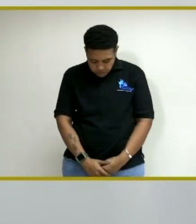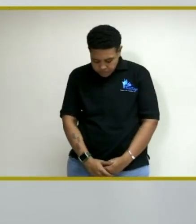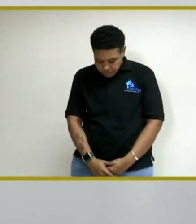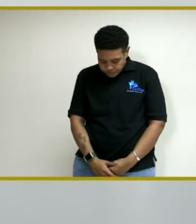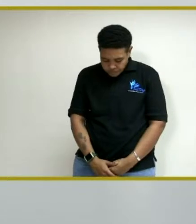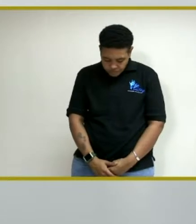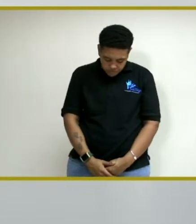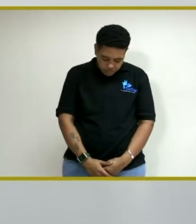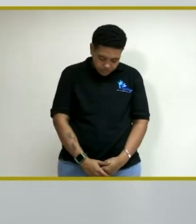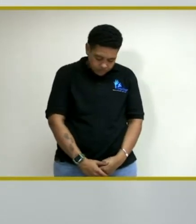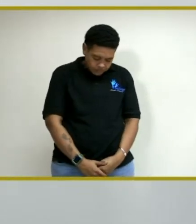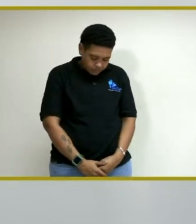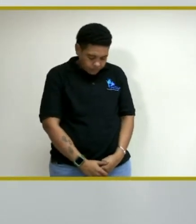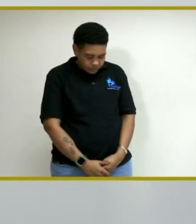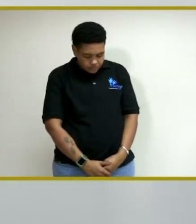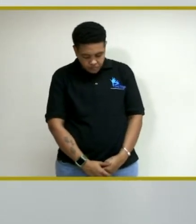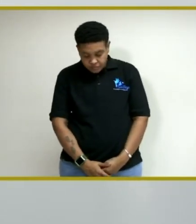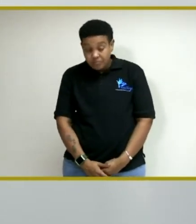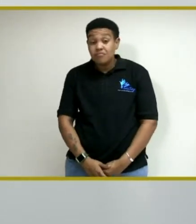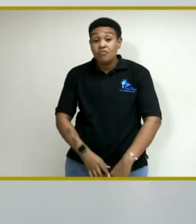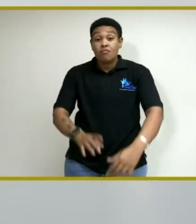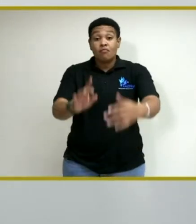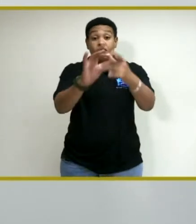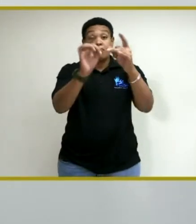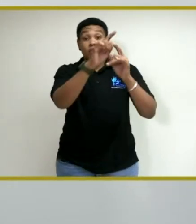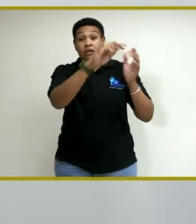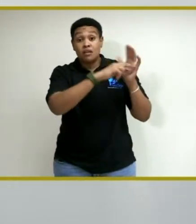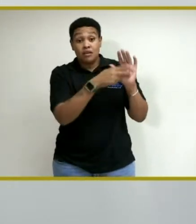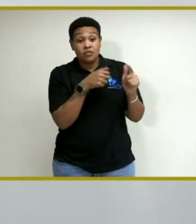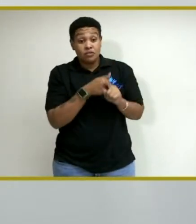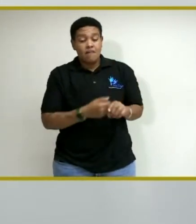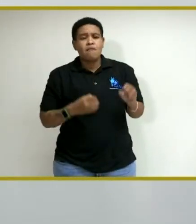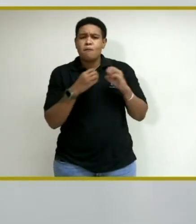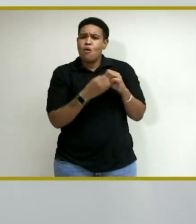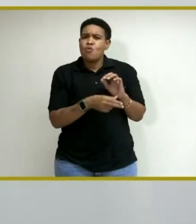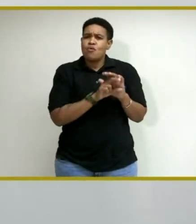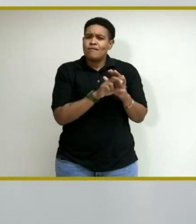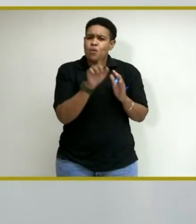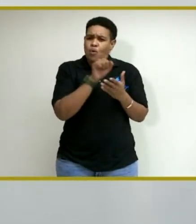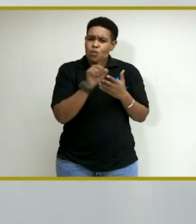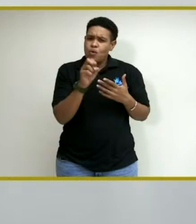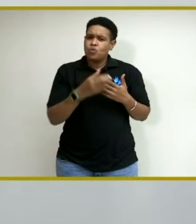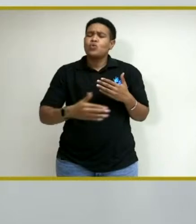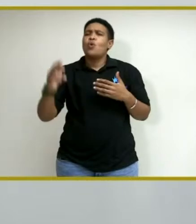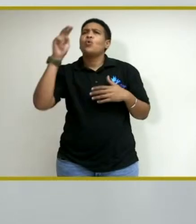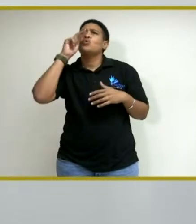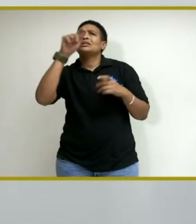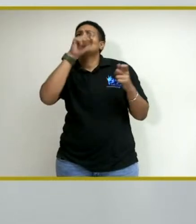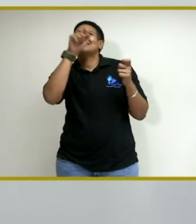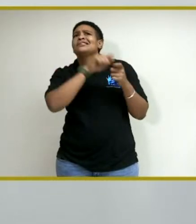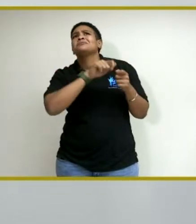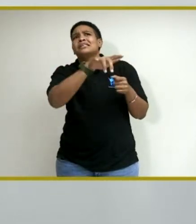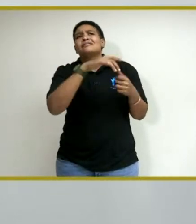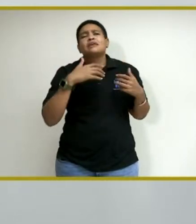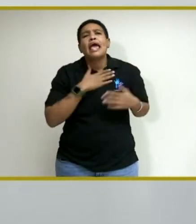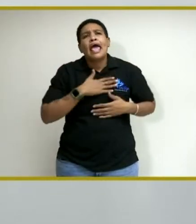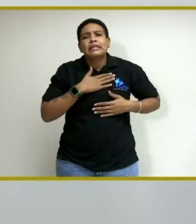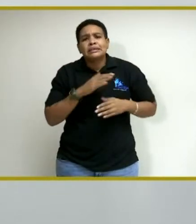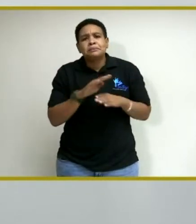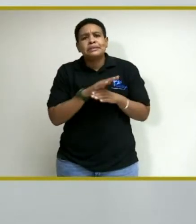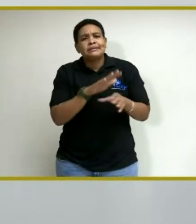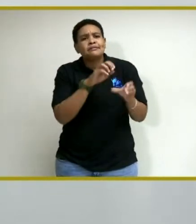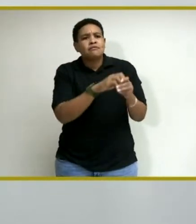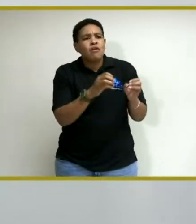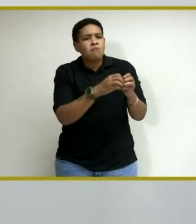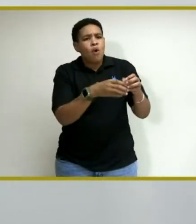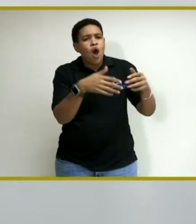so, particularly looking at certain sectors like the entertainment industry. And we